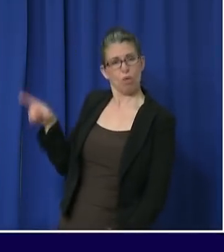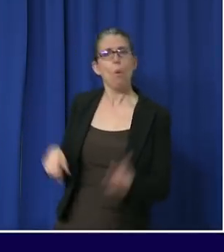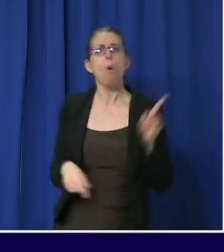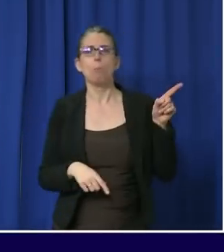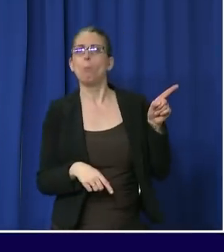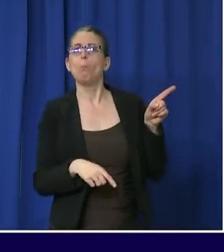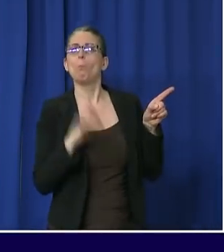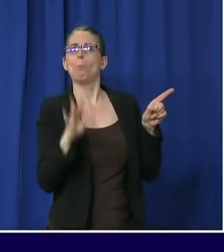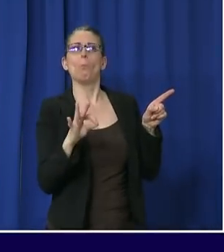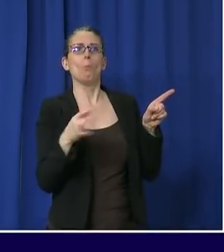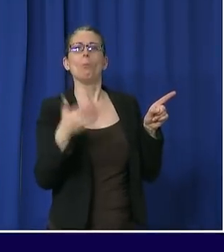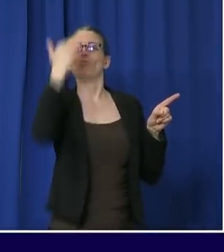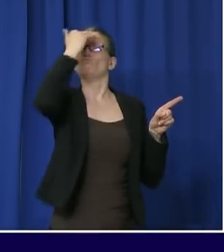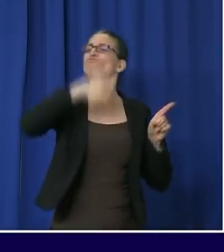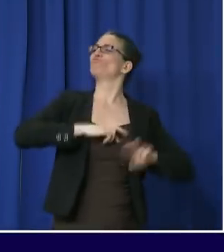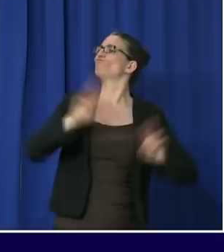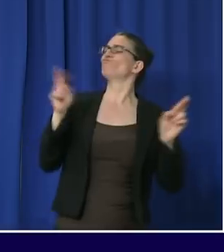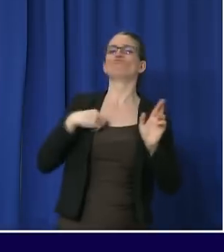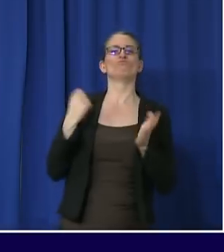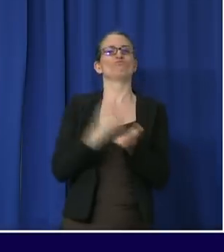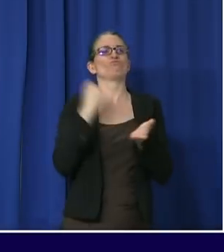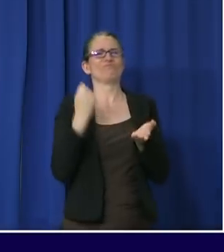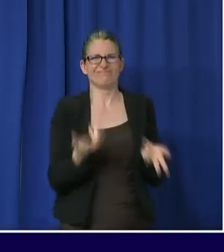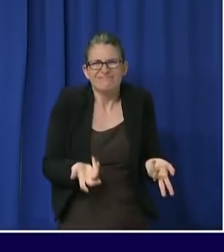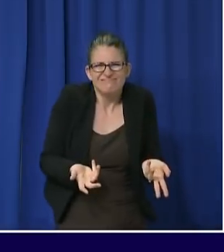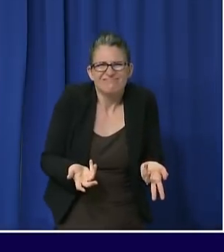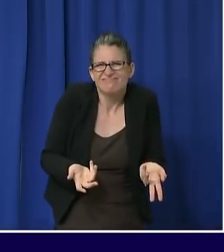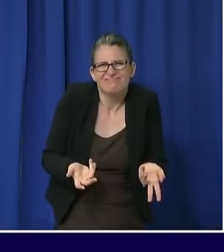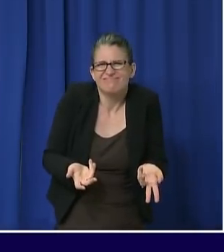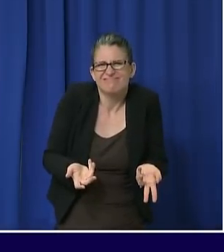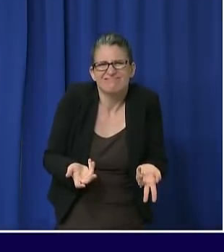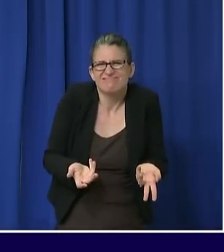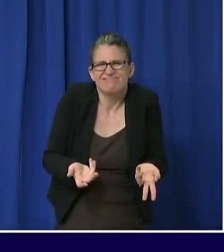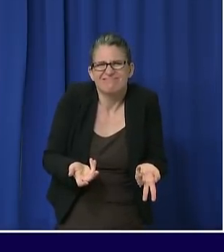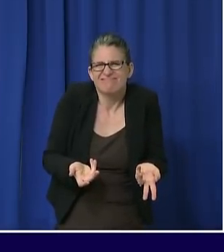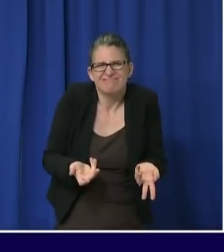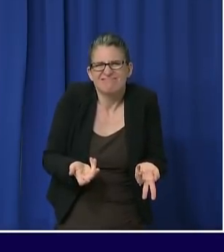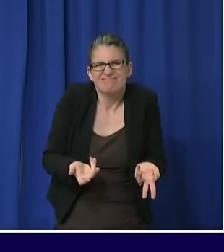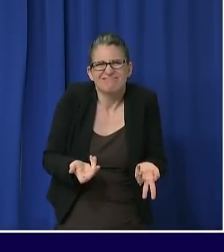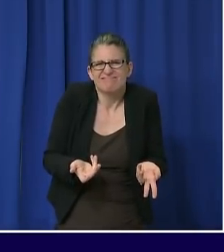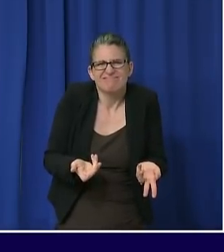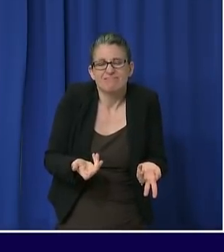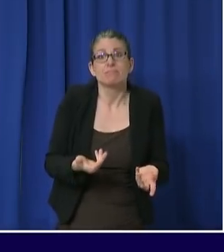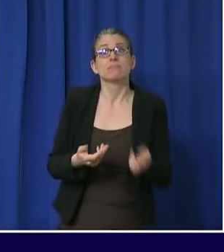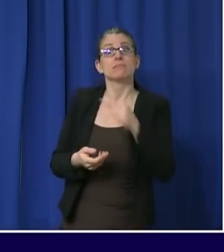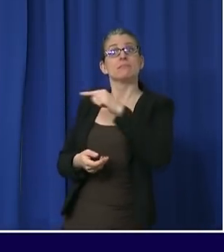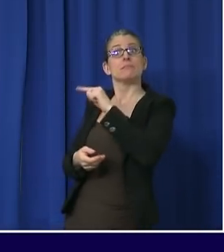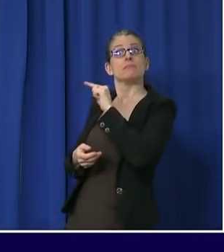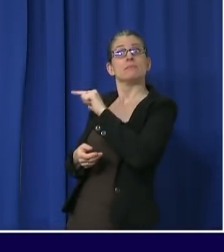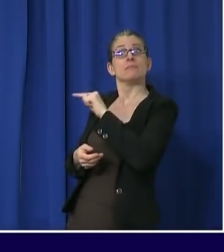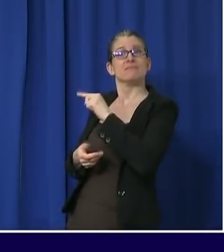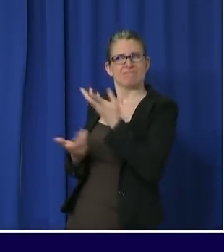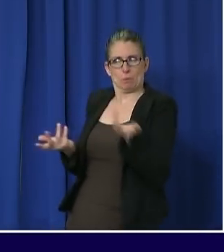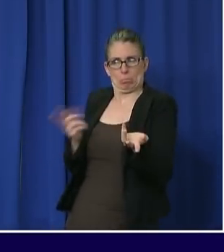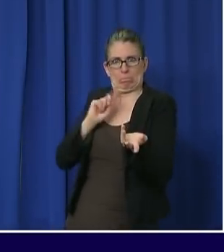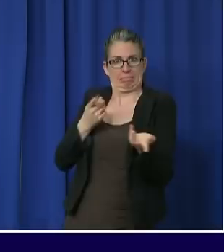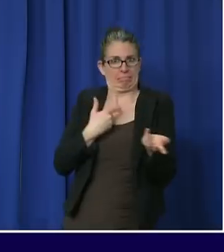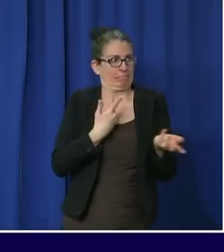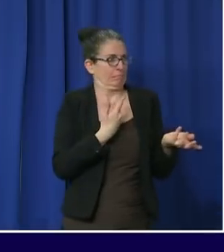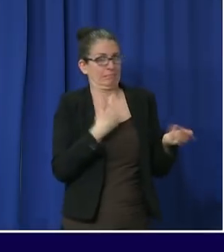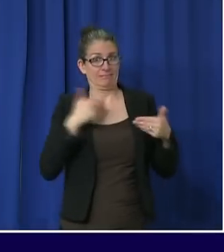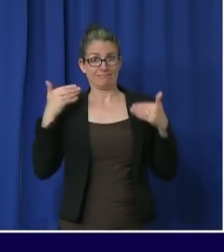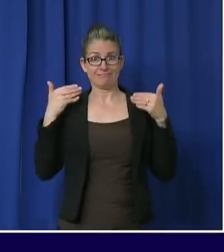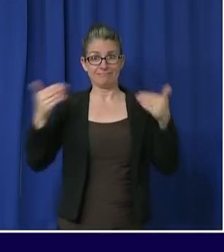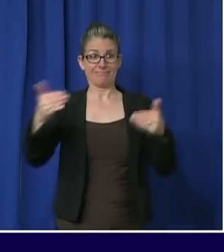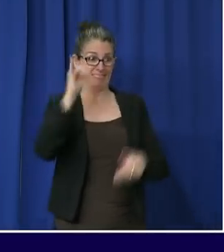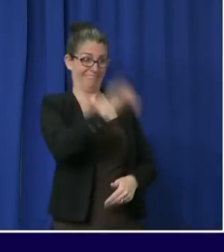scientific footing on which that idea is based is solid. And right now, it's not there. Now, it might be. And it's